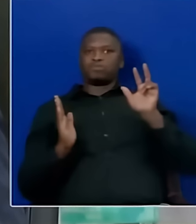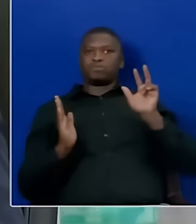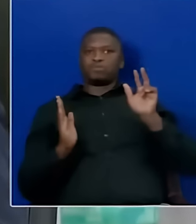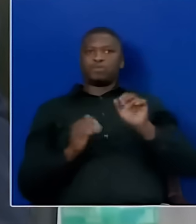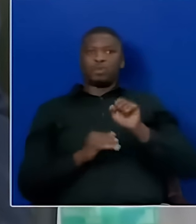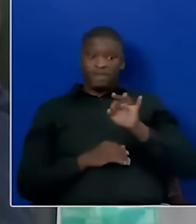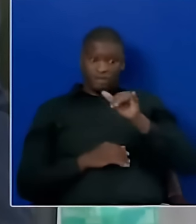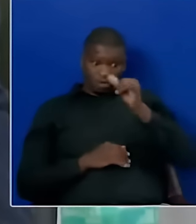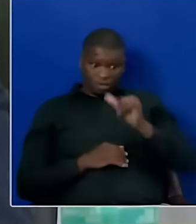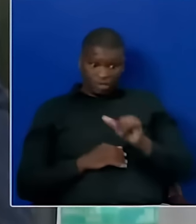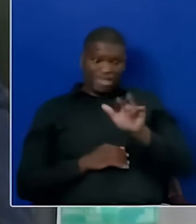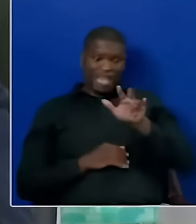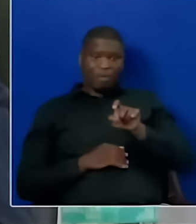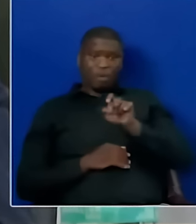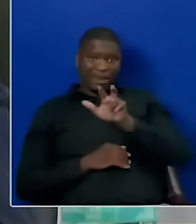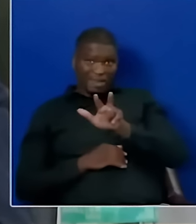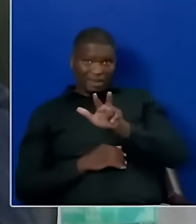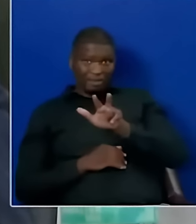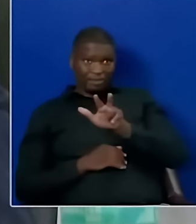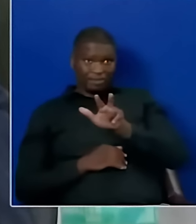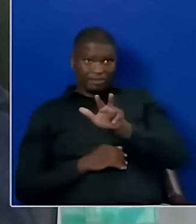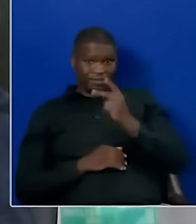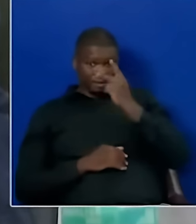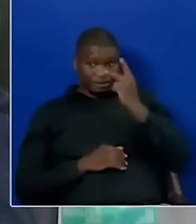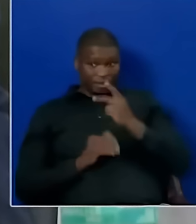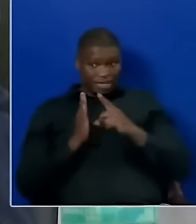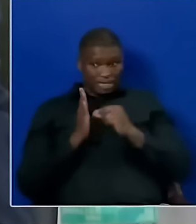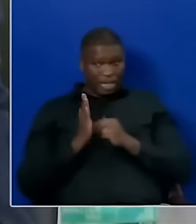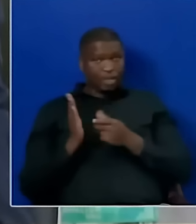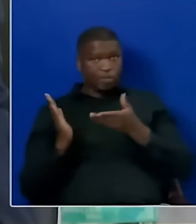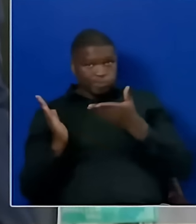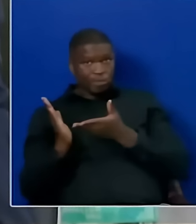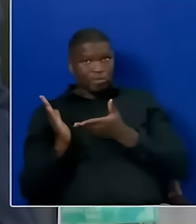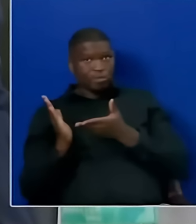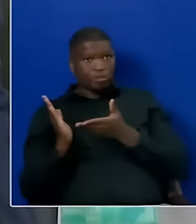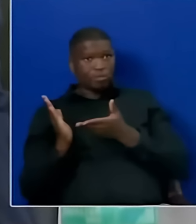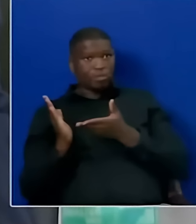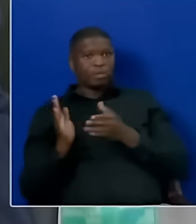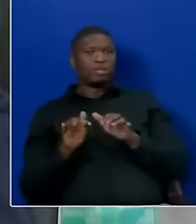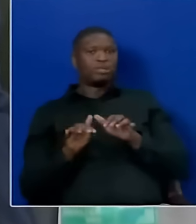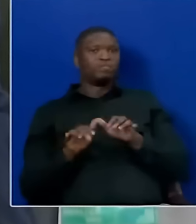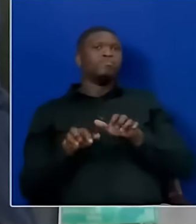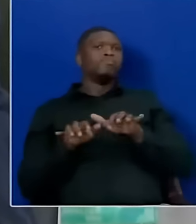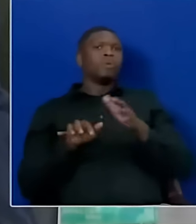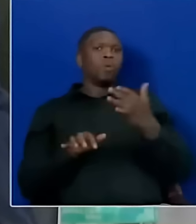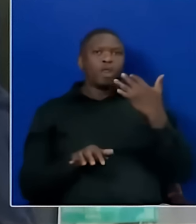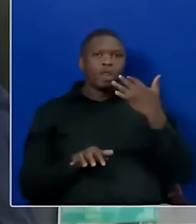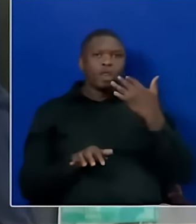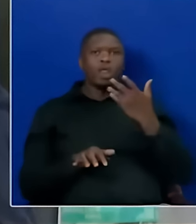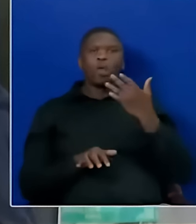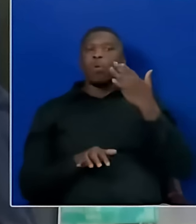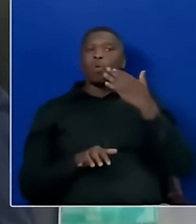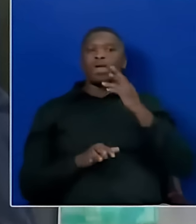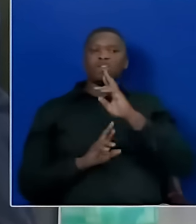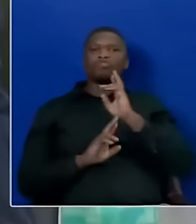8.8, the date which is there was typed when the report was compiled on the